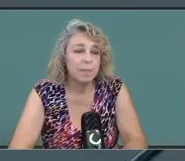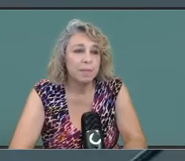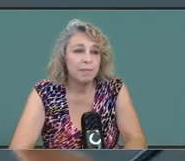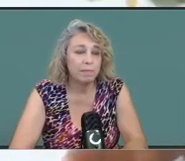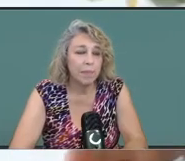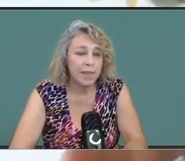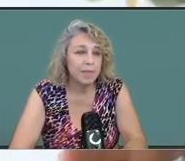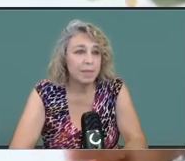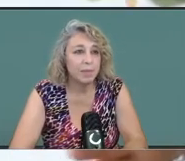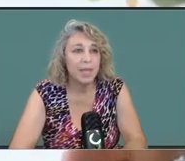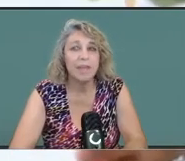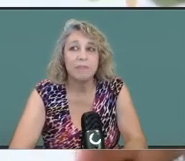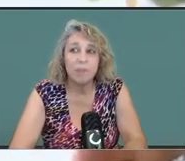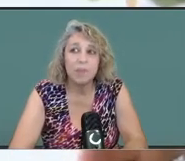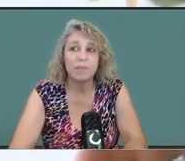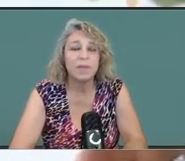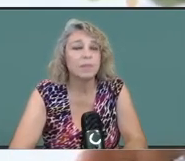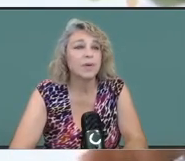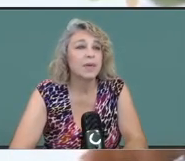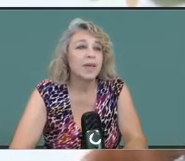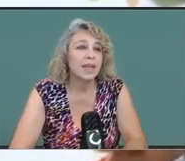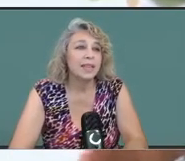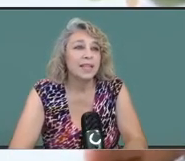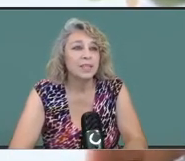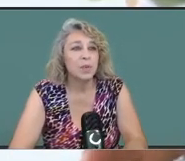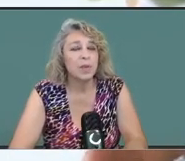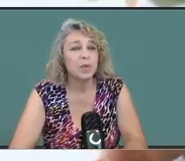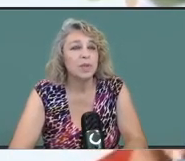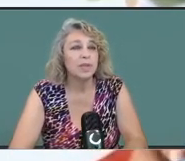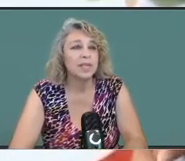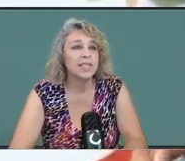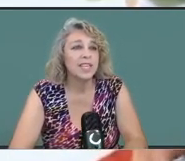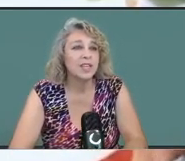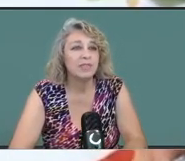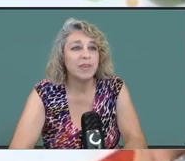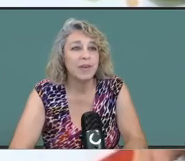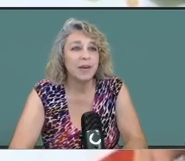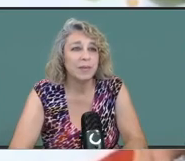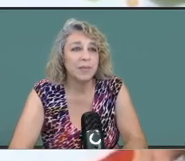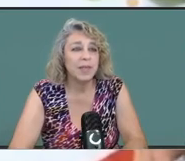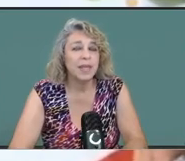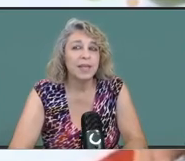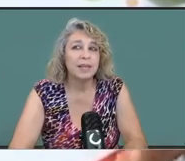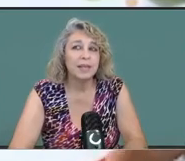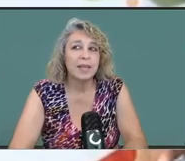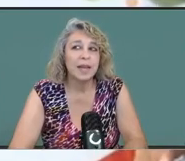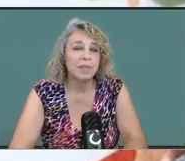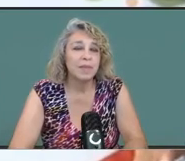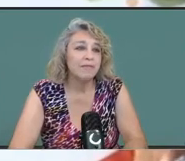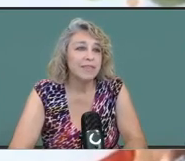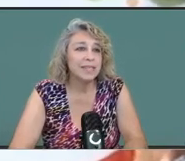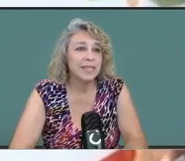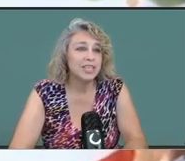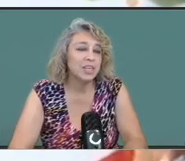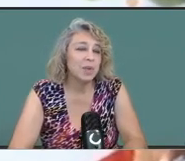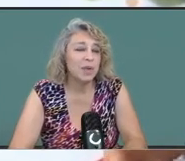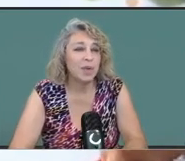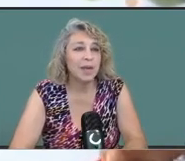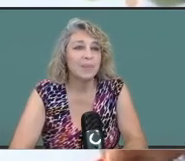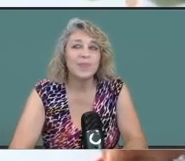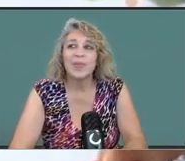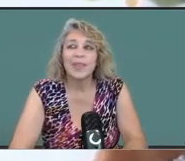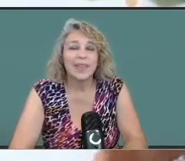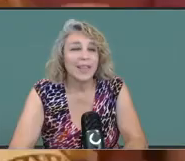and by the people and for the people, and that's why we'll continue to come and visit